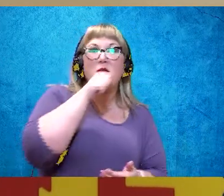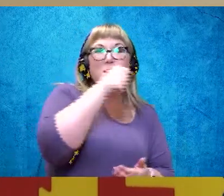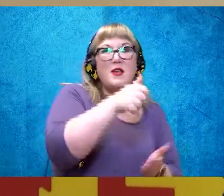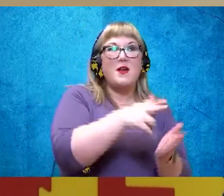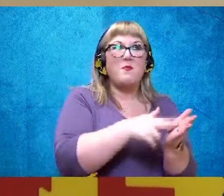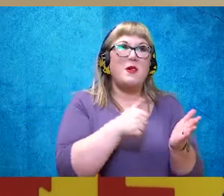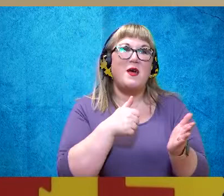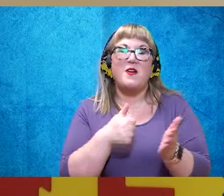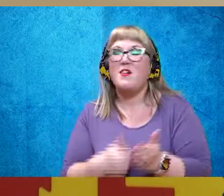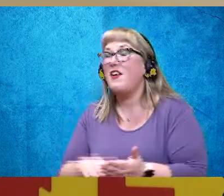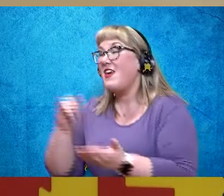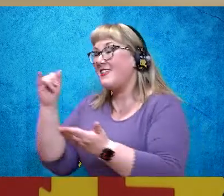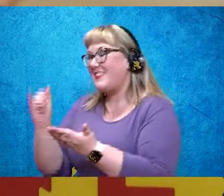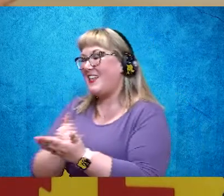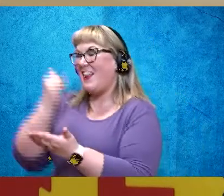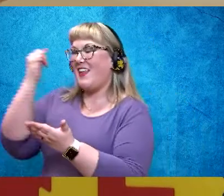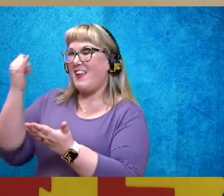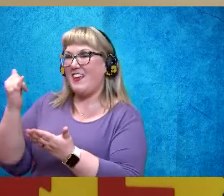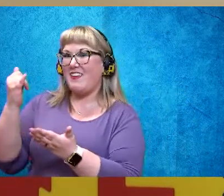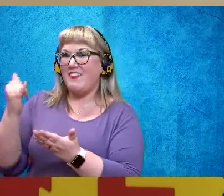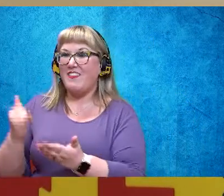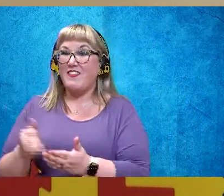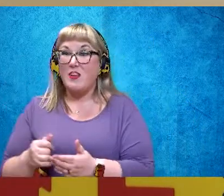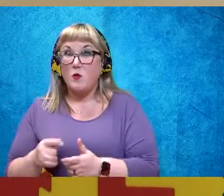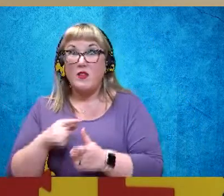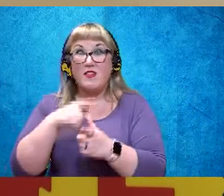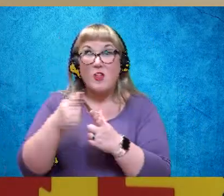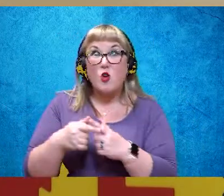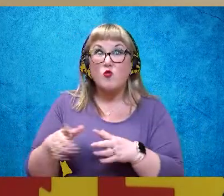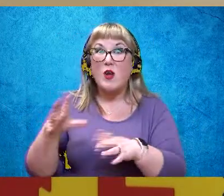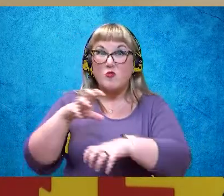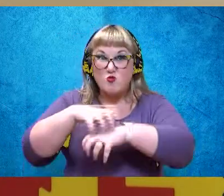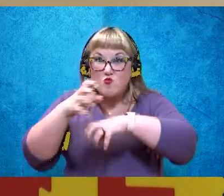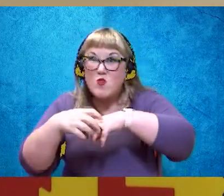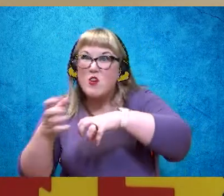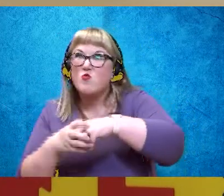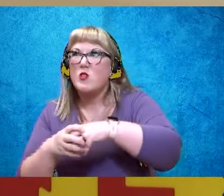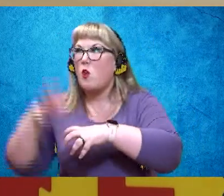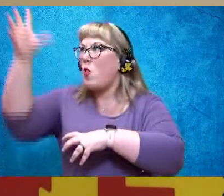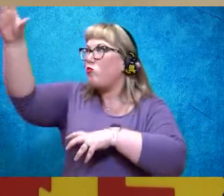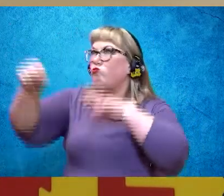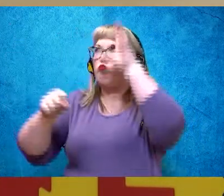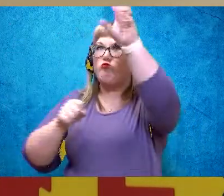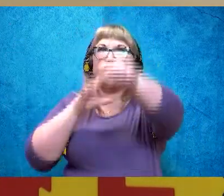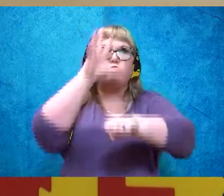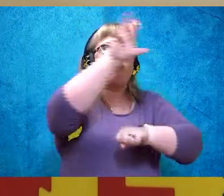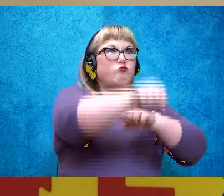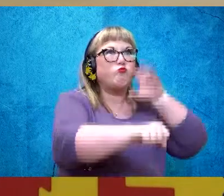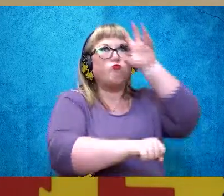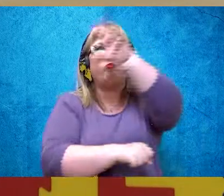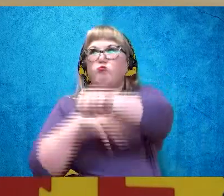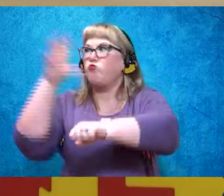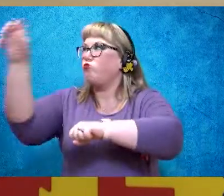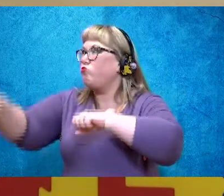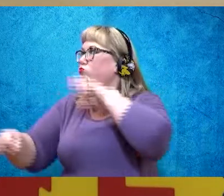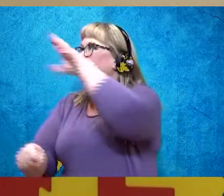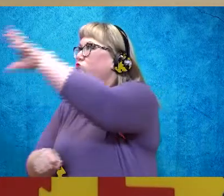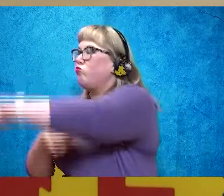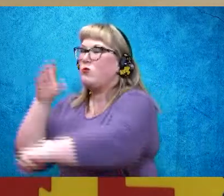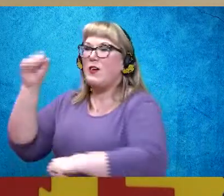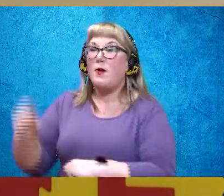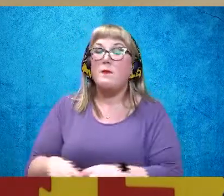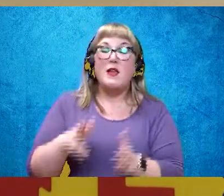Peanut, peanut butter, jelly. Then we take the grapes and we pick them, we pick them, we pick them, pick them, pick